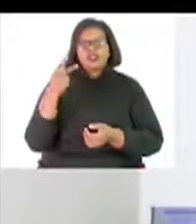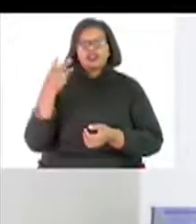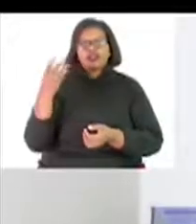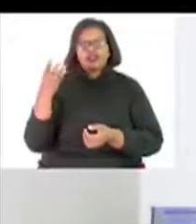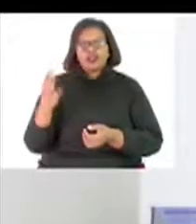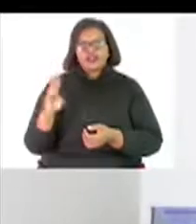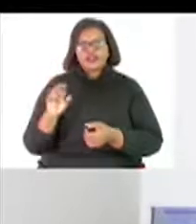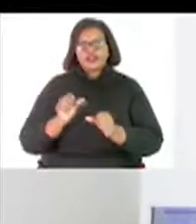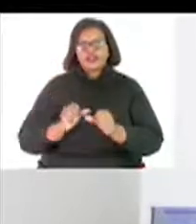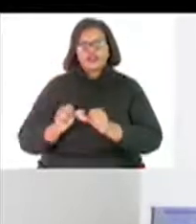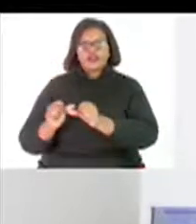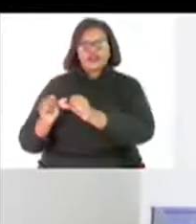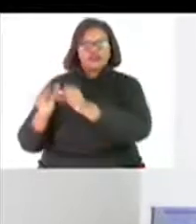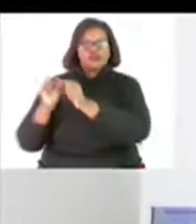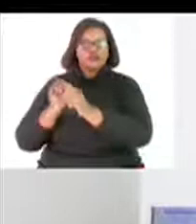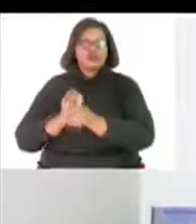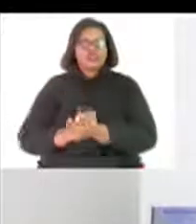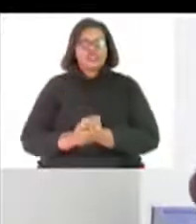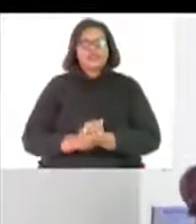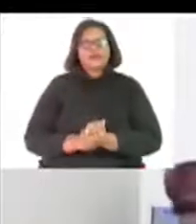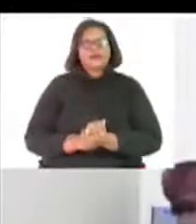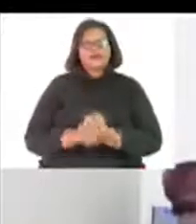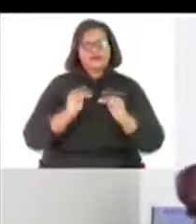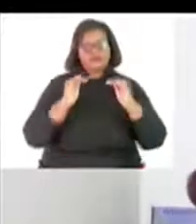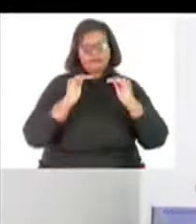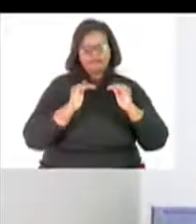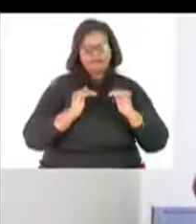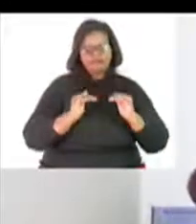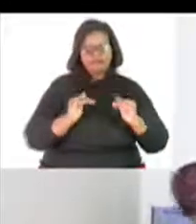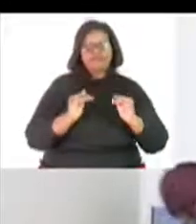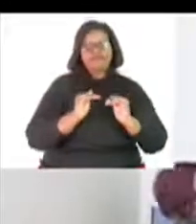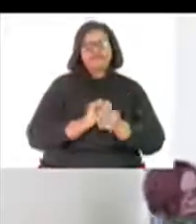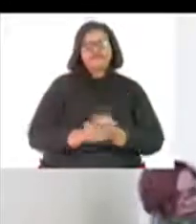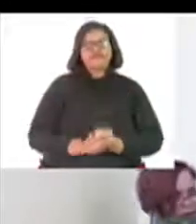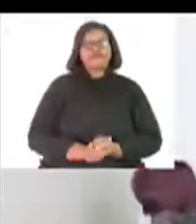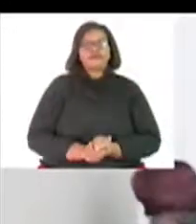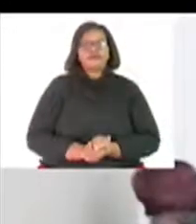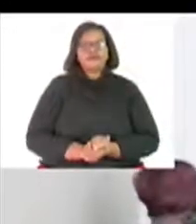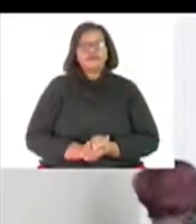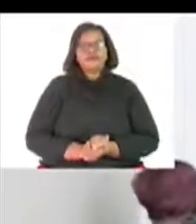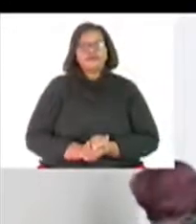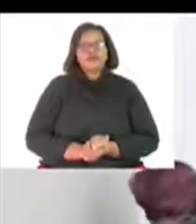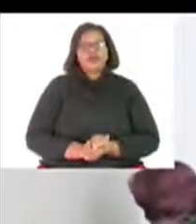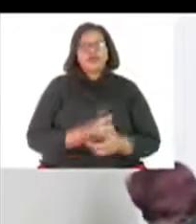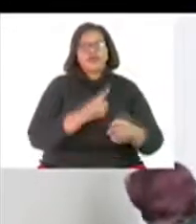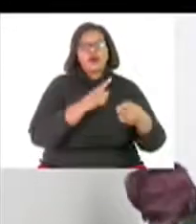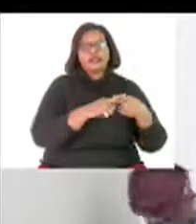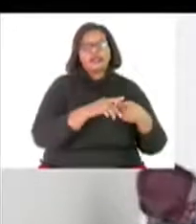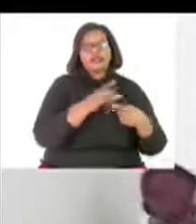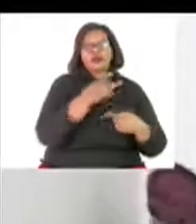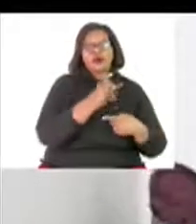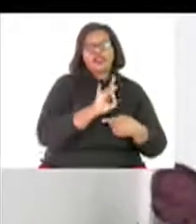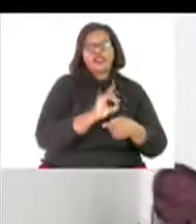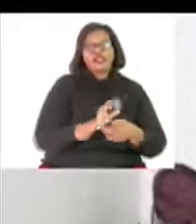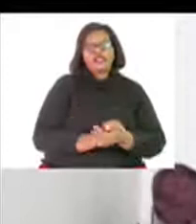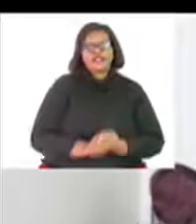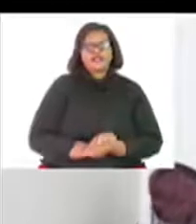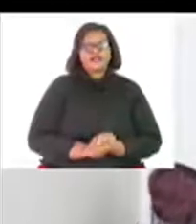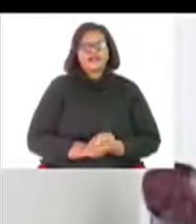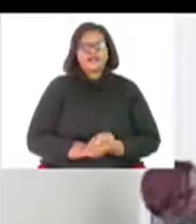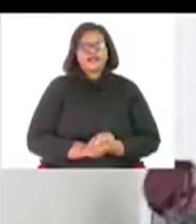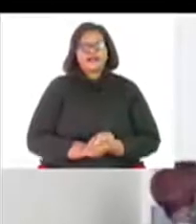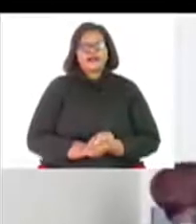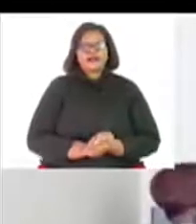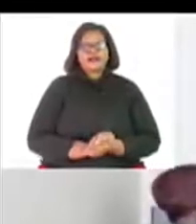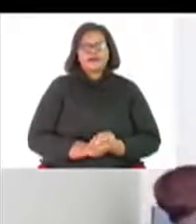36. And it can continue up to the 12 multiples. The multiples of